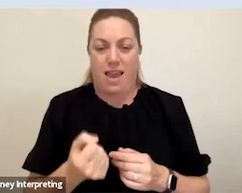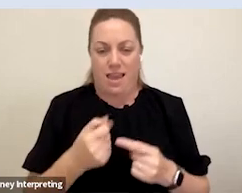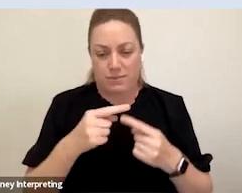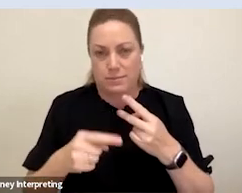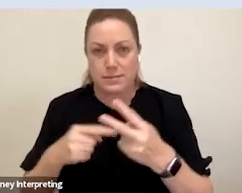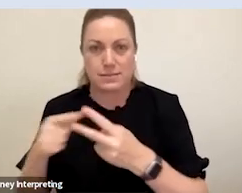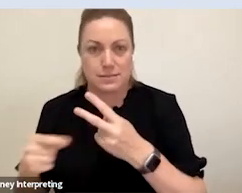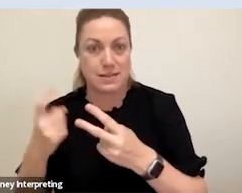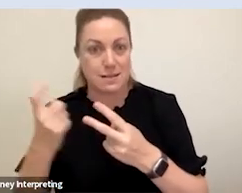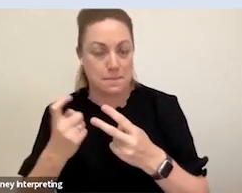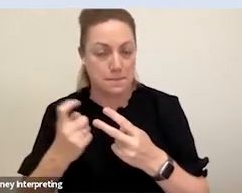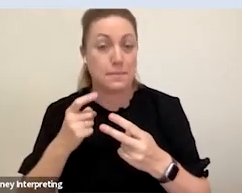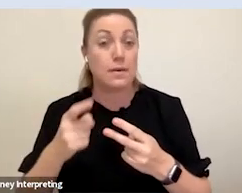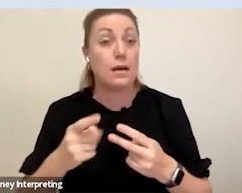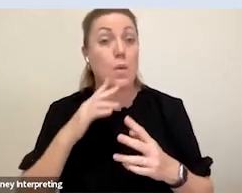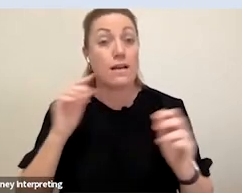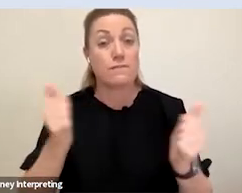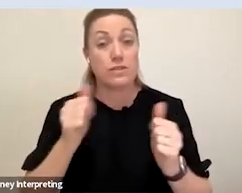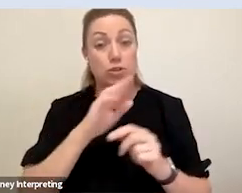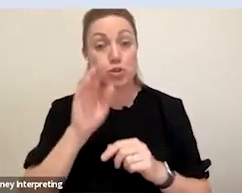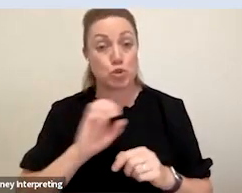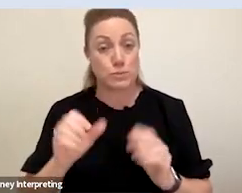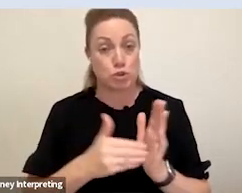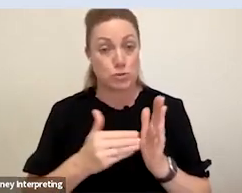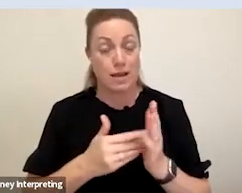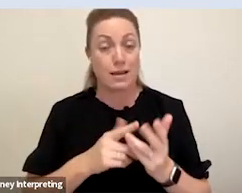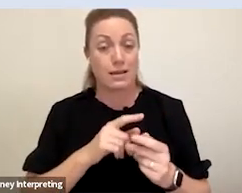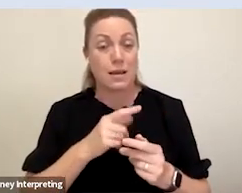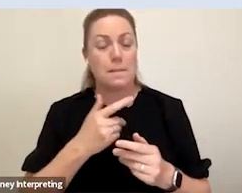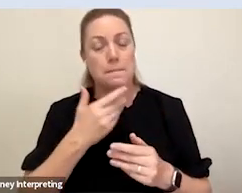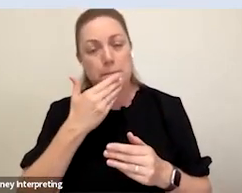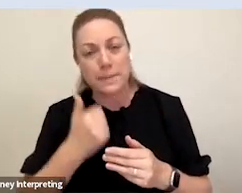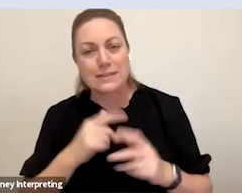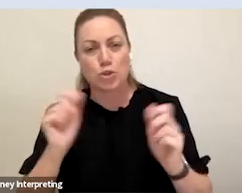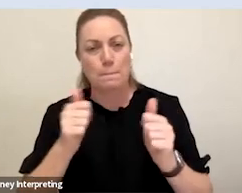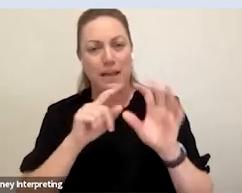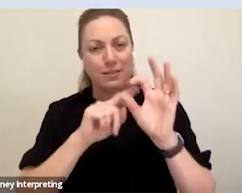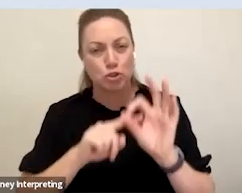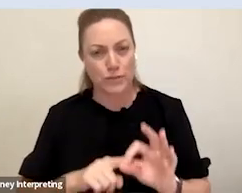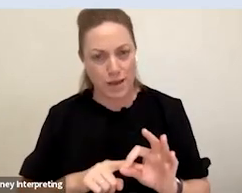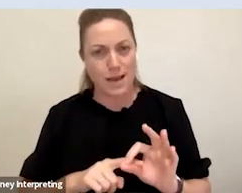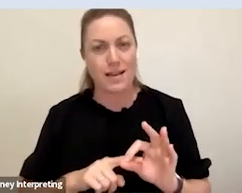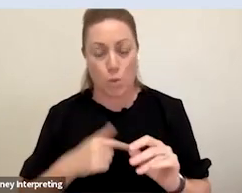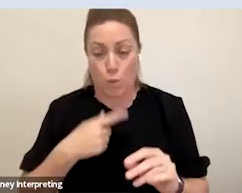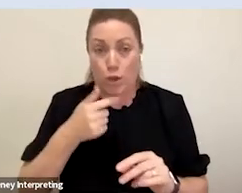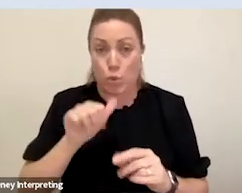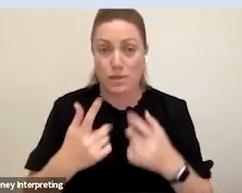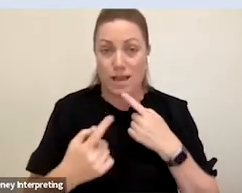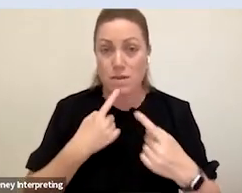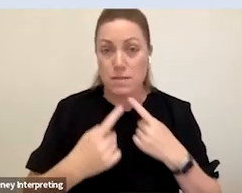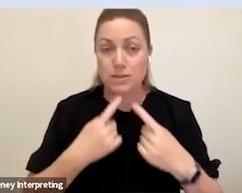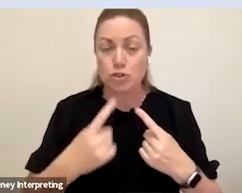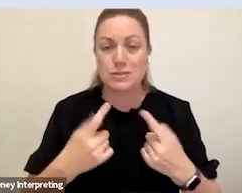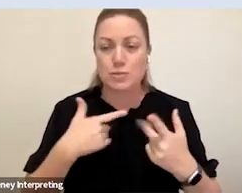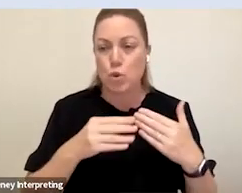today's Zoom session, you'll be asked to complete a short survey. Please complete it for us. We do use that information to guide our